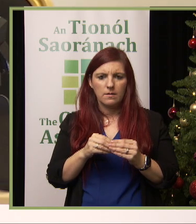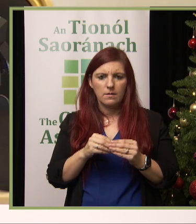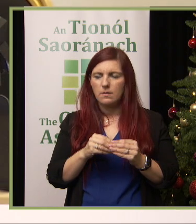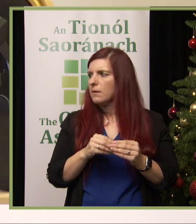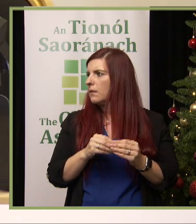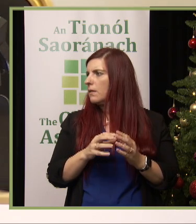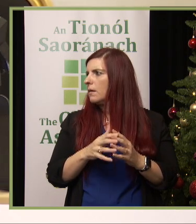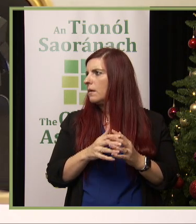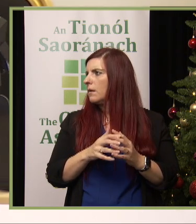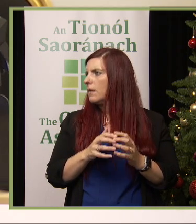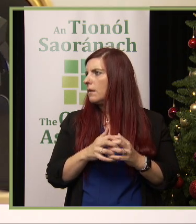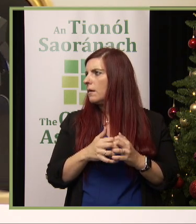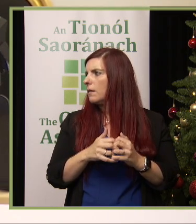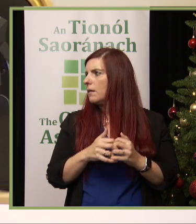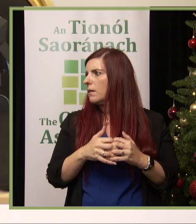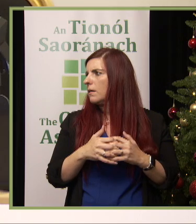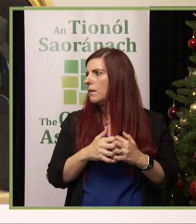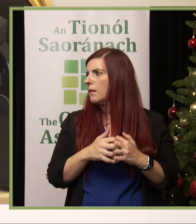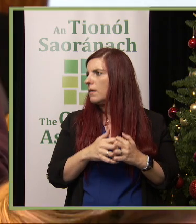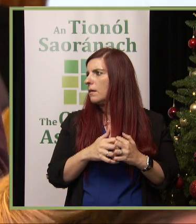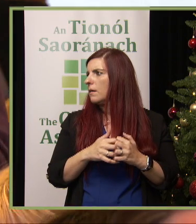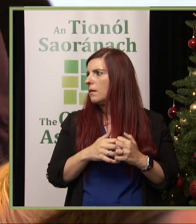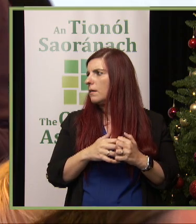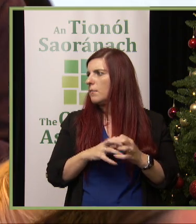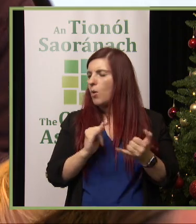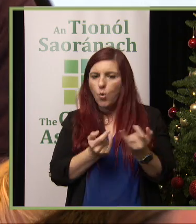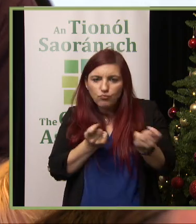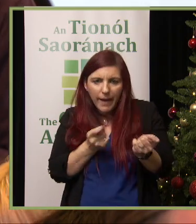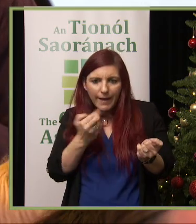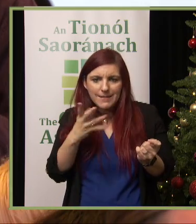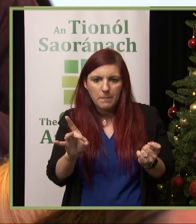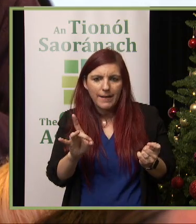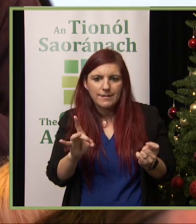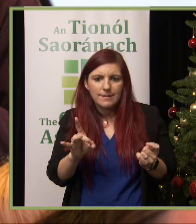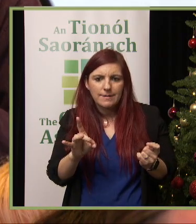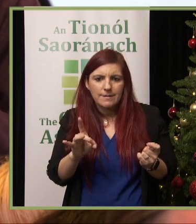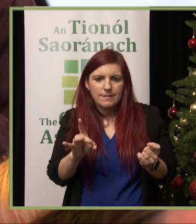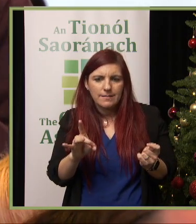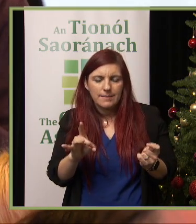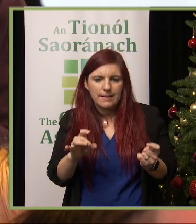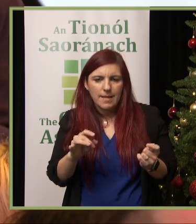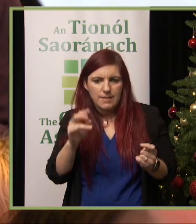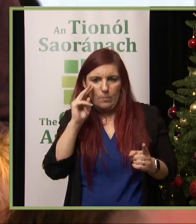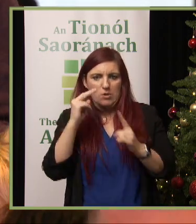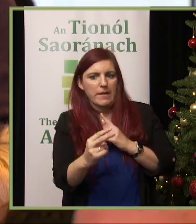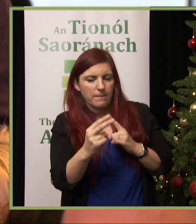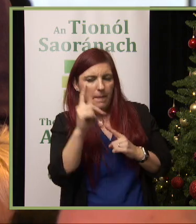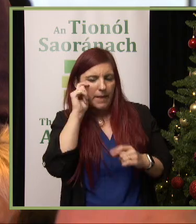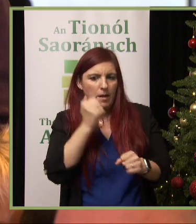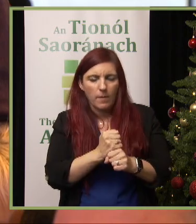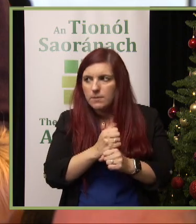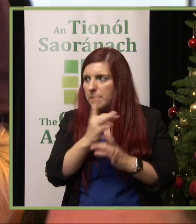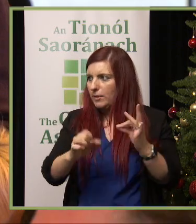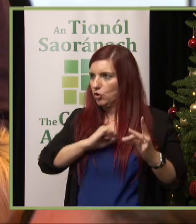Kenneth. Who regulates the banks? That's where I'm coming from, to make sure that